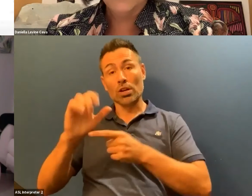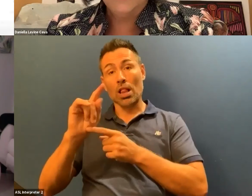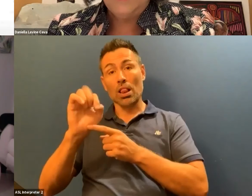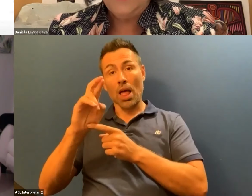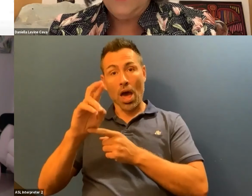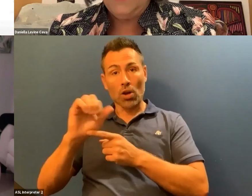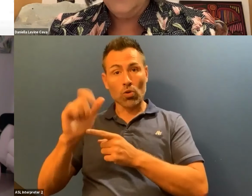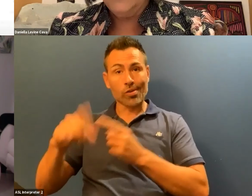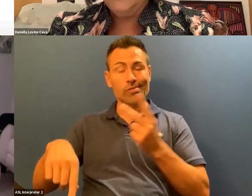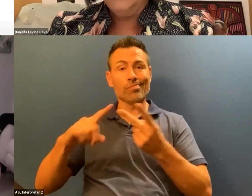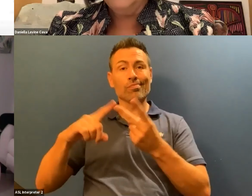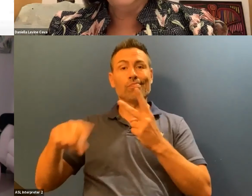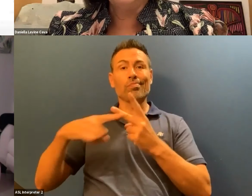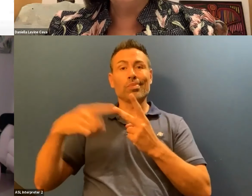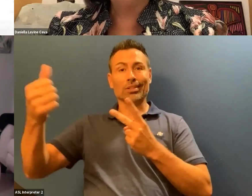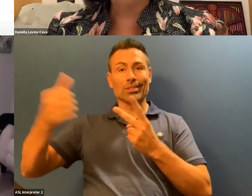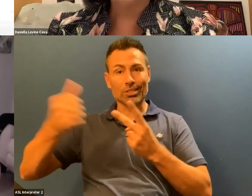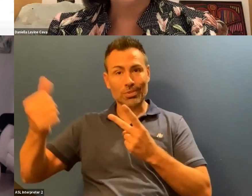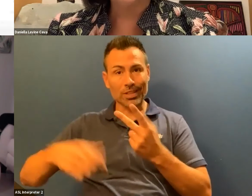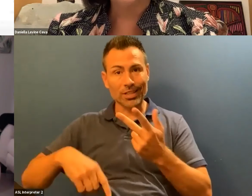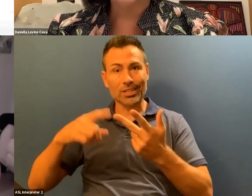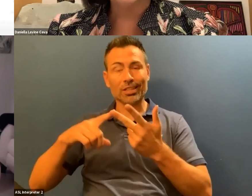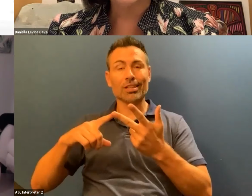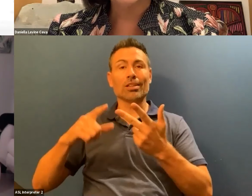the same time. You know, this is not